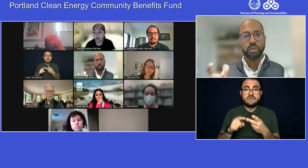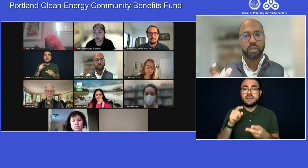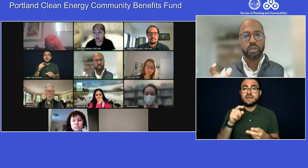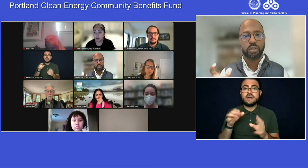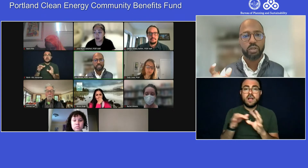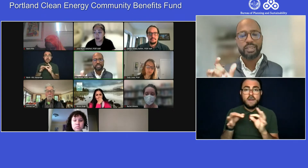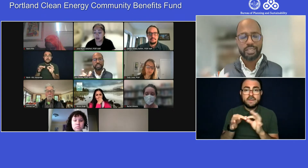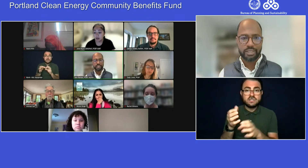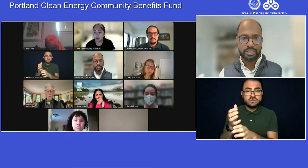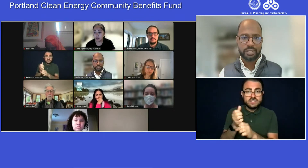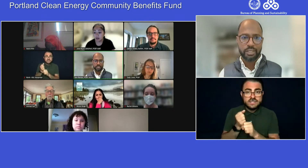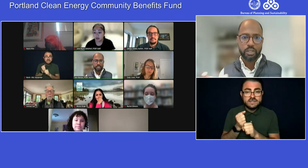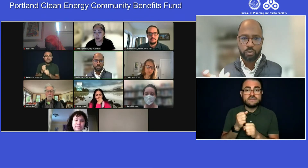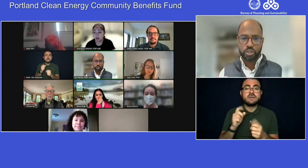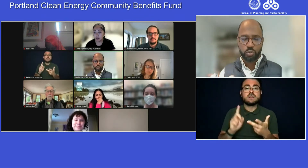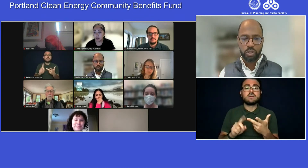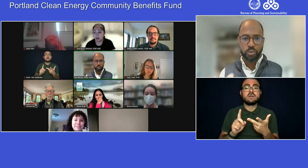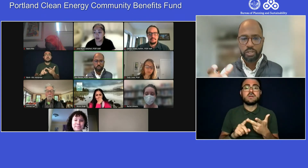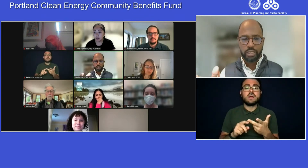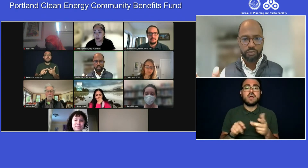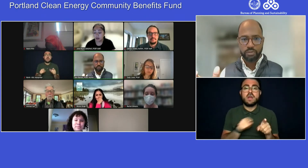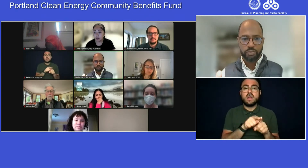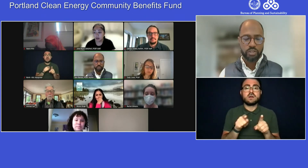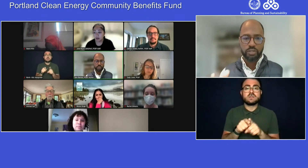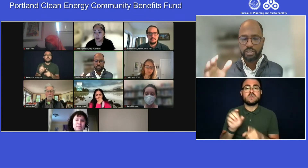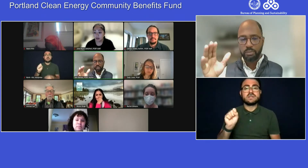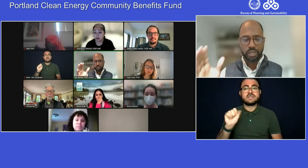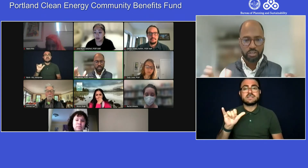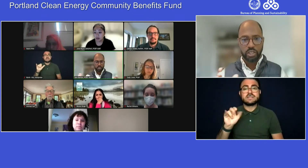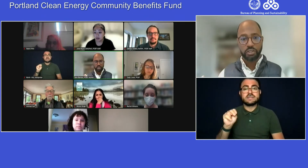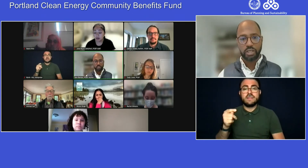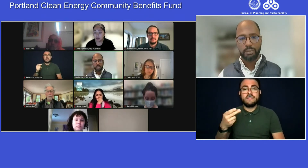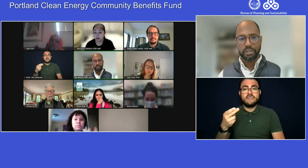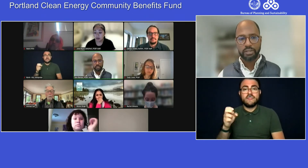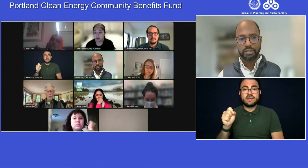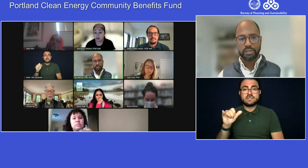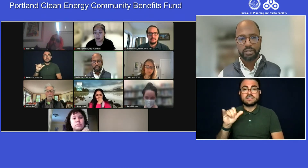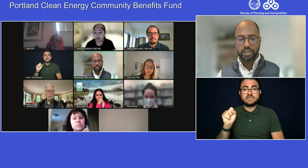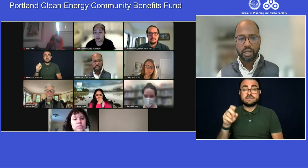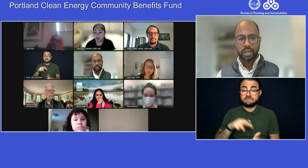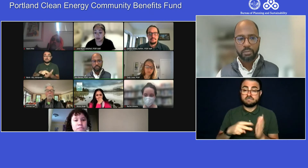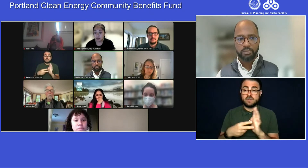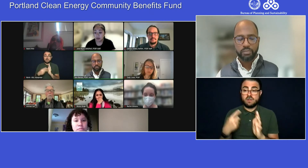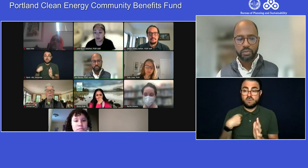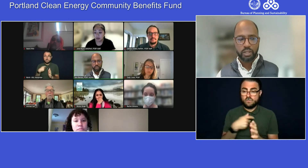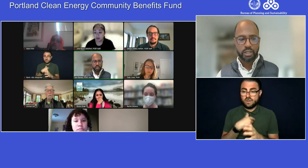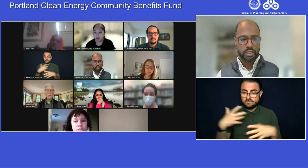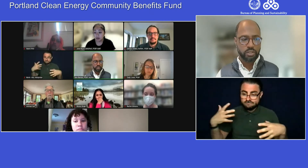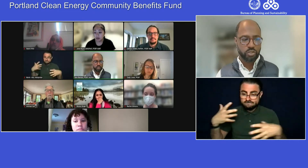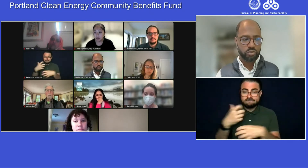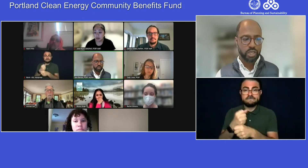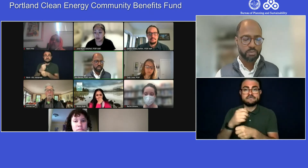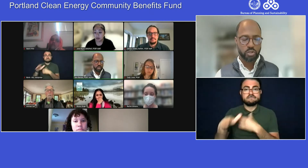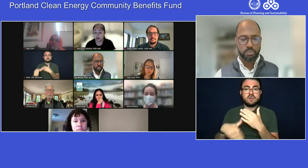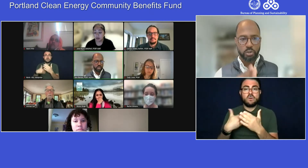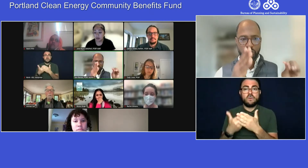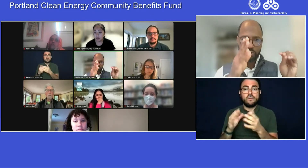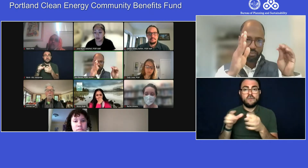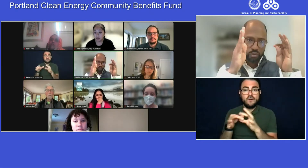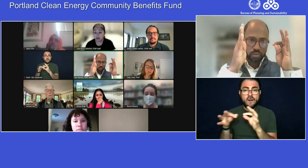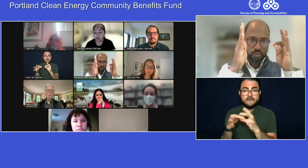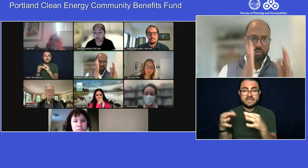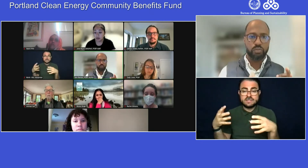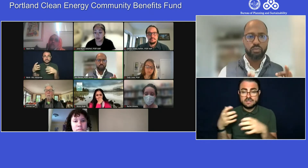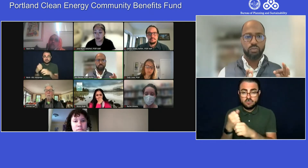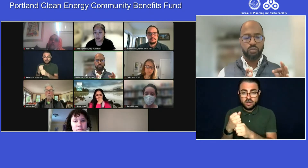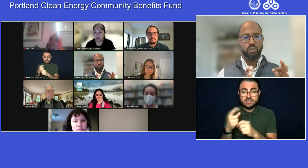have what we're calling a synthesis, which is where we kind of summarized all the comments, and then described,